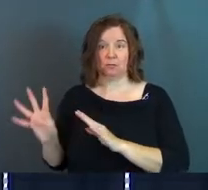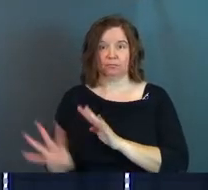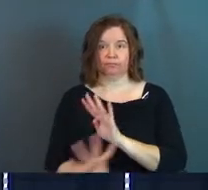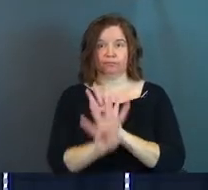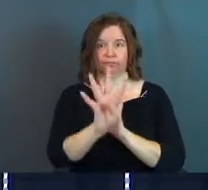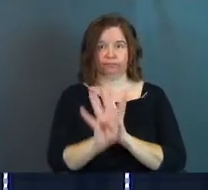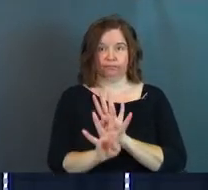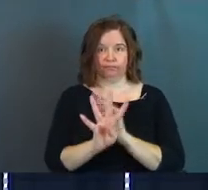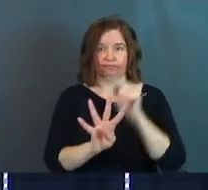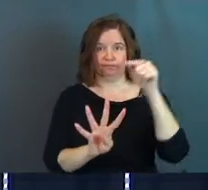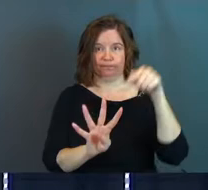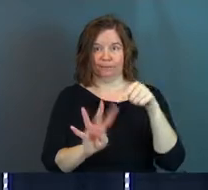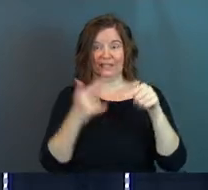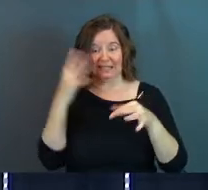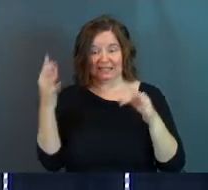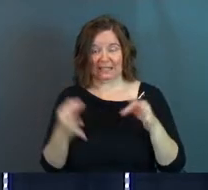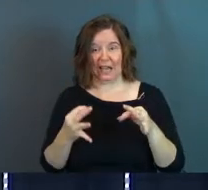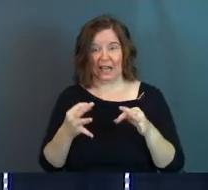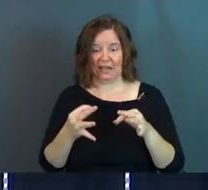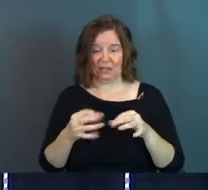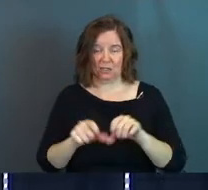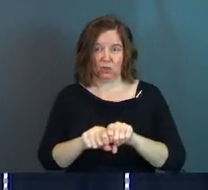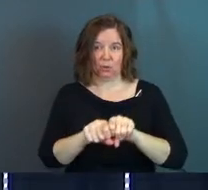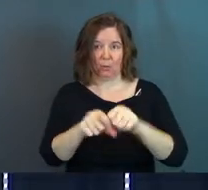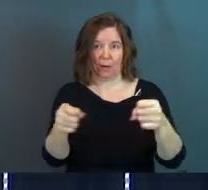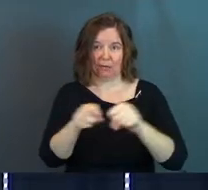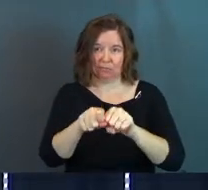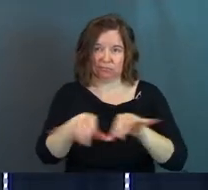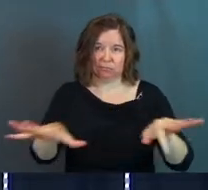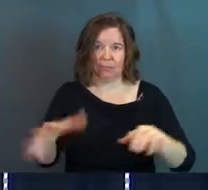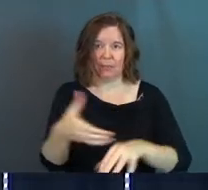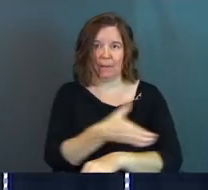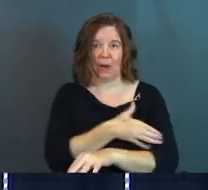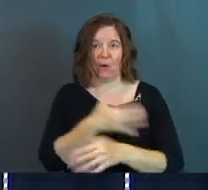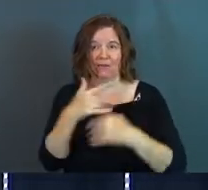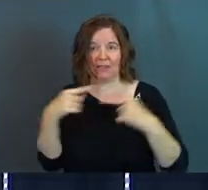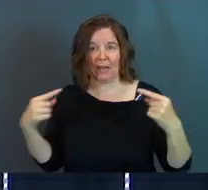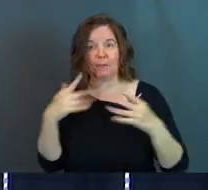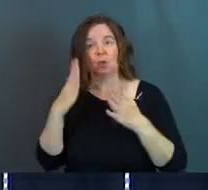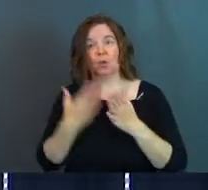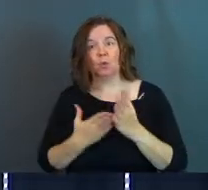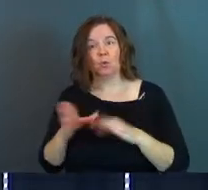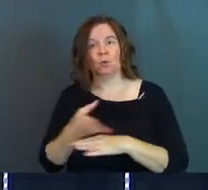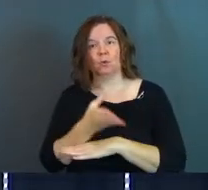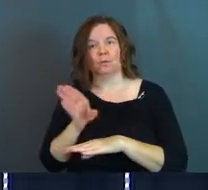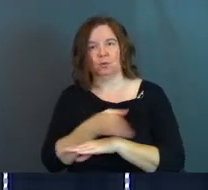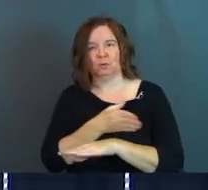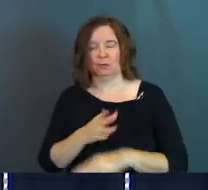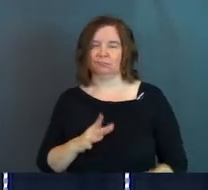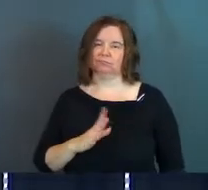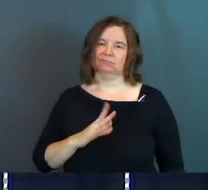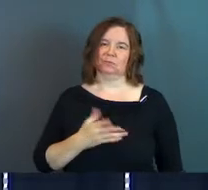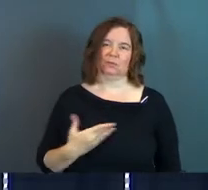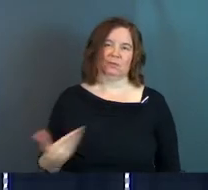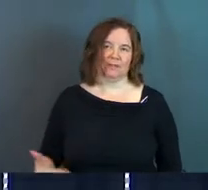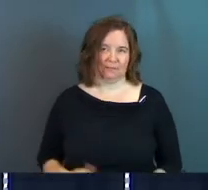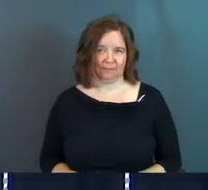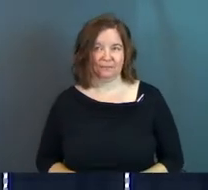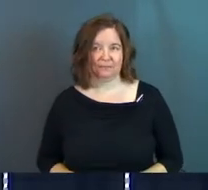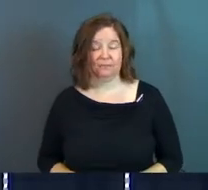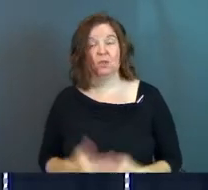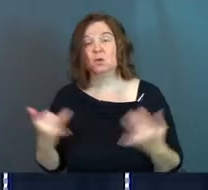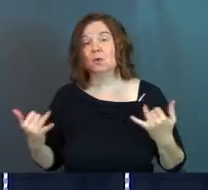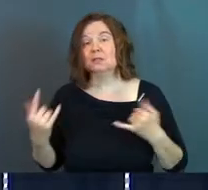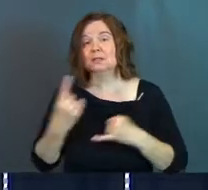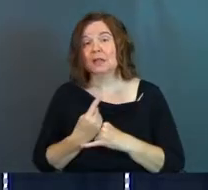there because he decided to break the power of the enemy through the power of music. Just cool stuff. Cool stuff.